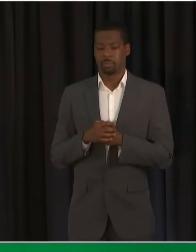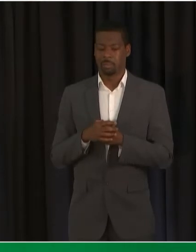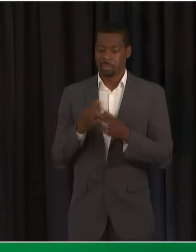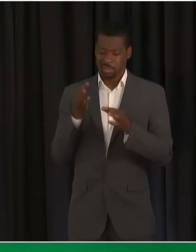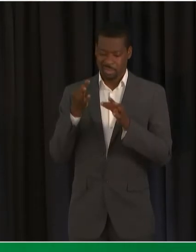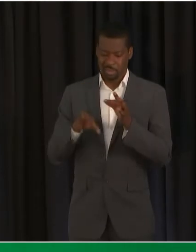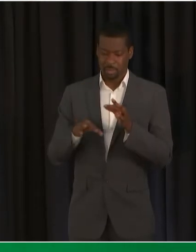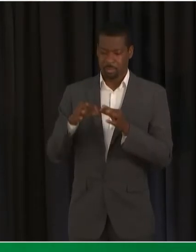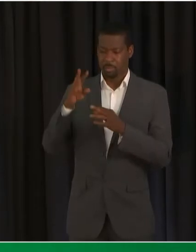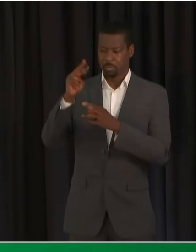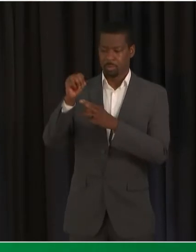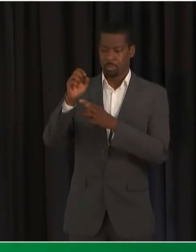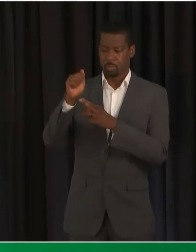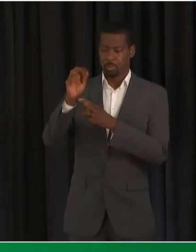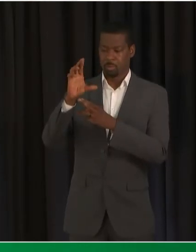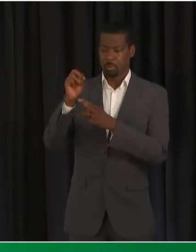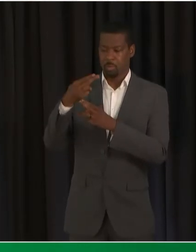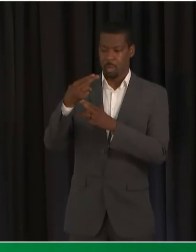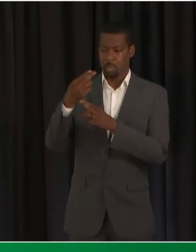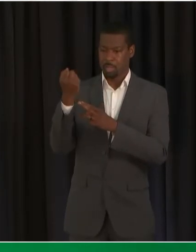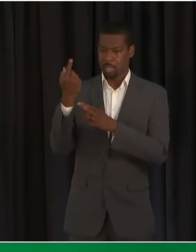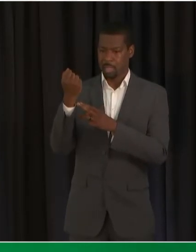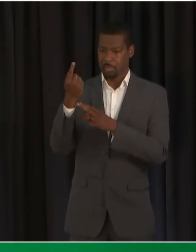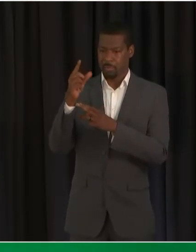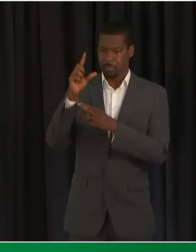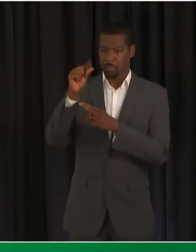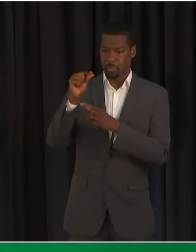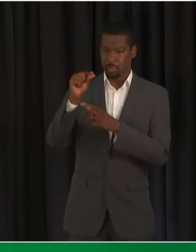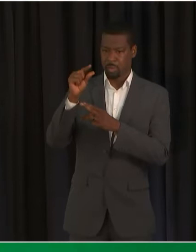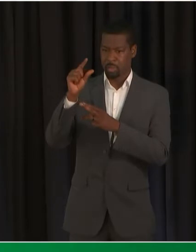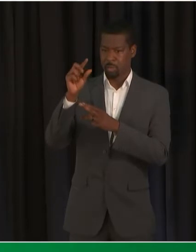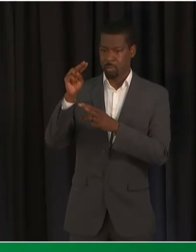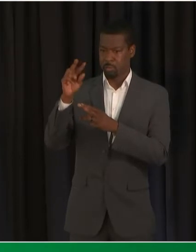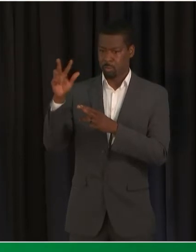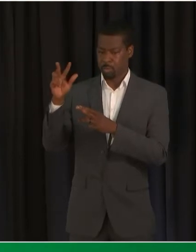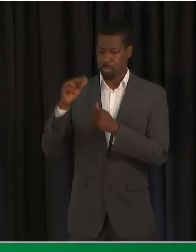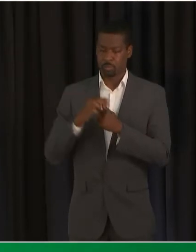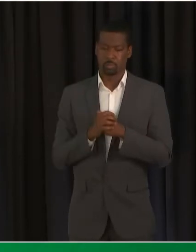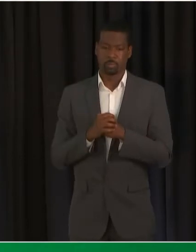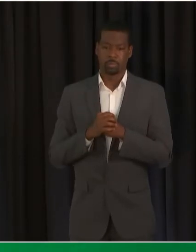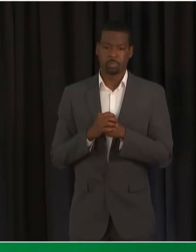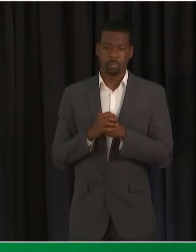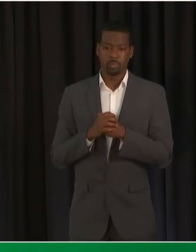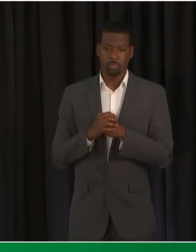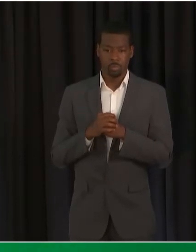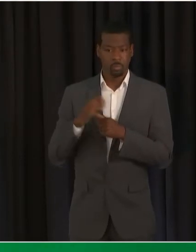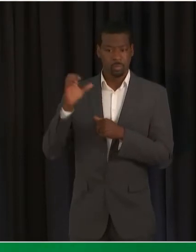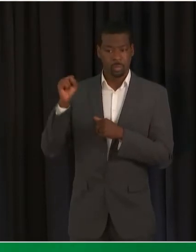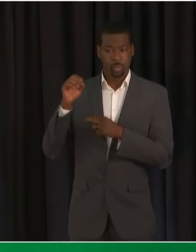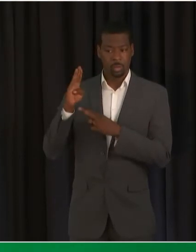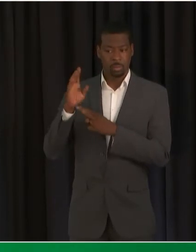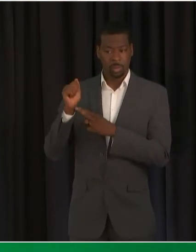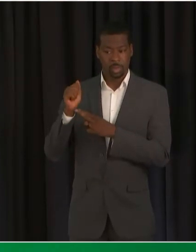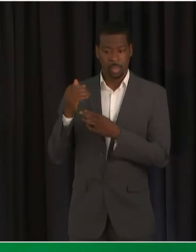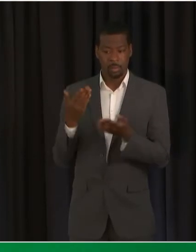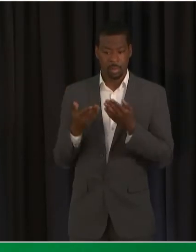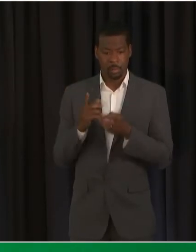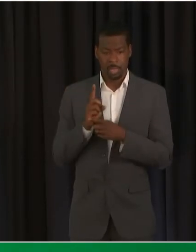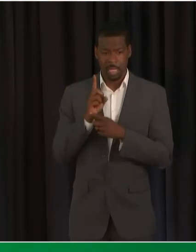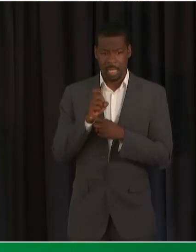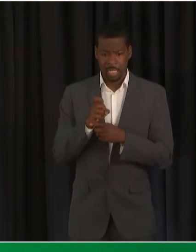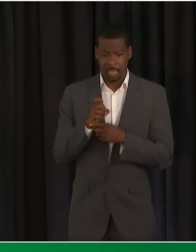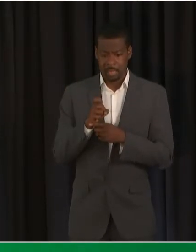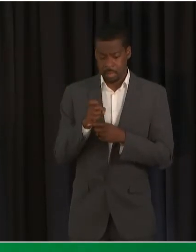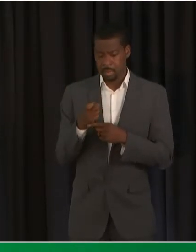Plain and simple, by March 11th, 2023. All right, now, along the way, the SBA may ask